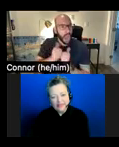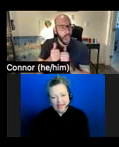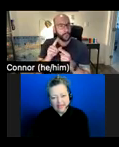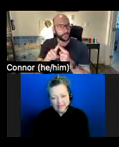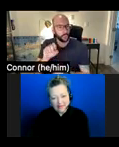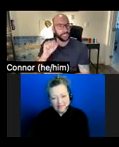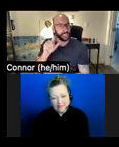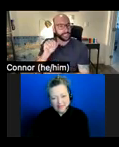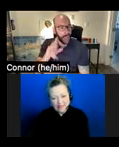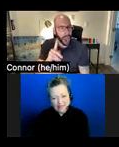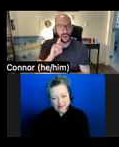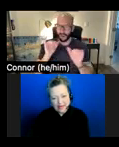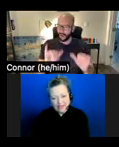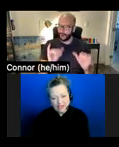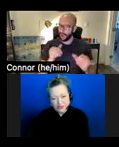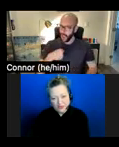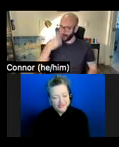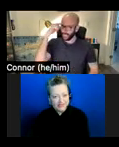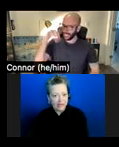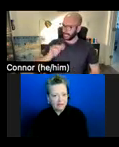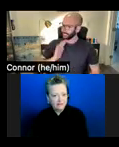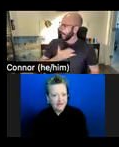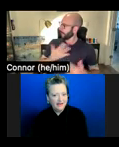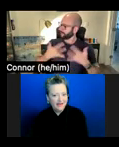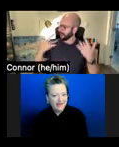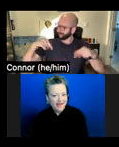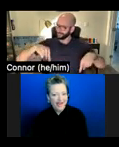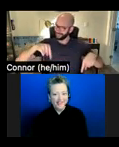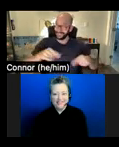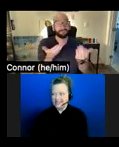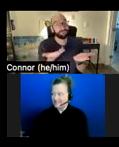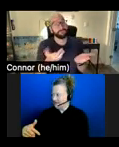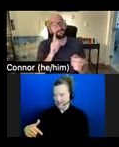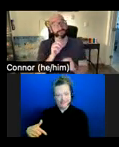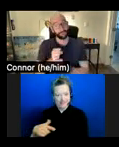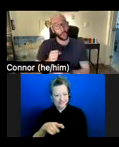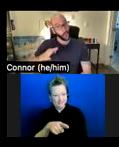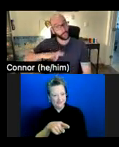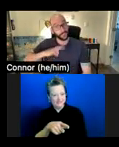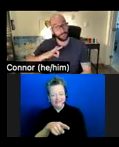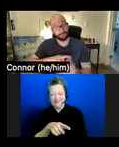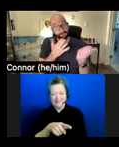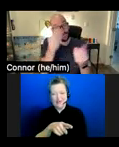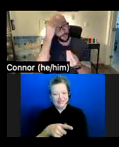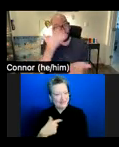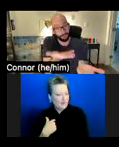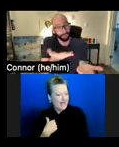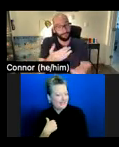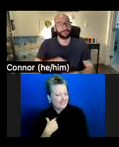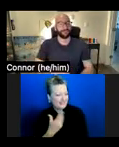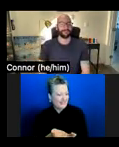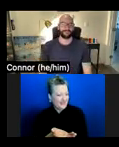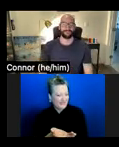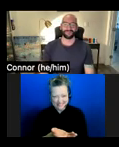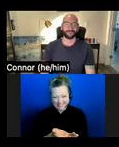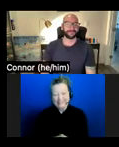So there's an announcement that has to do with Slack. I think that's our event that it's posted. It posted about us.